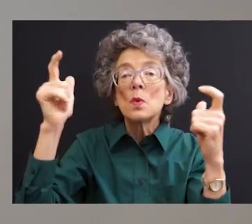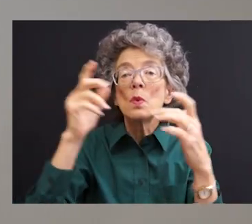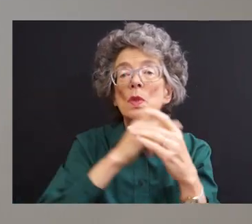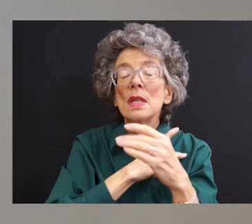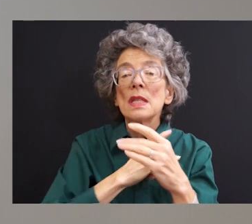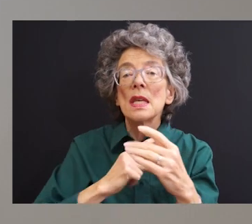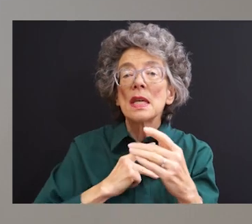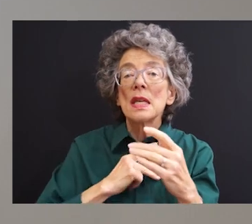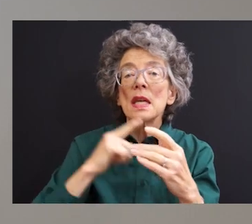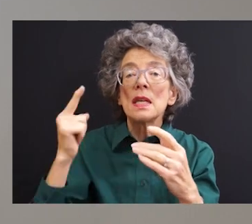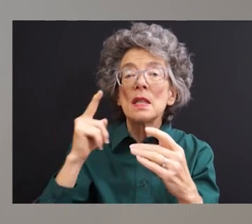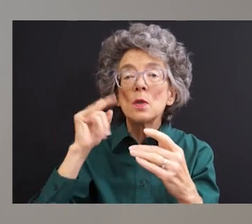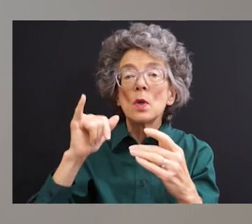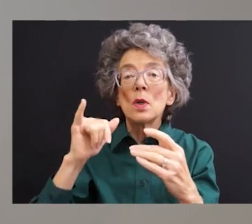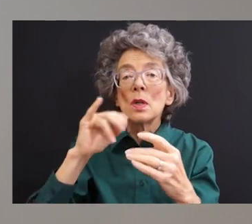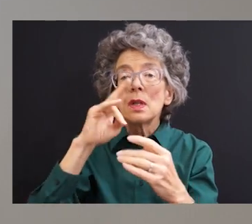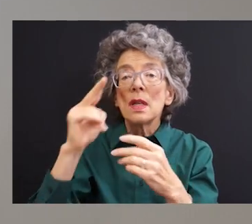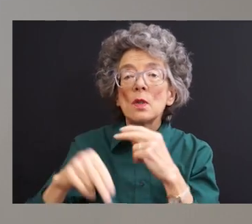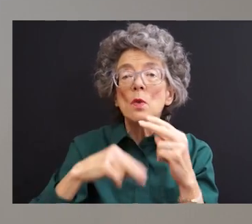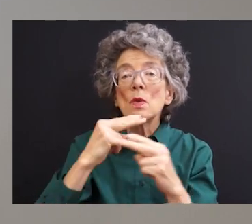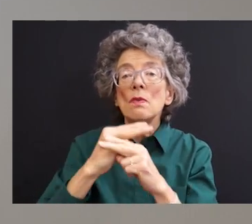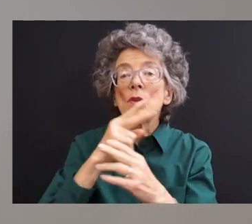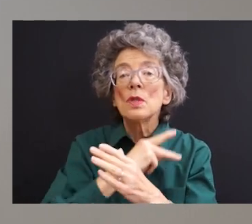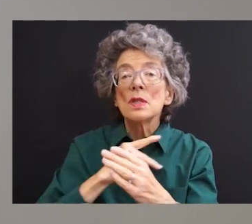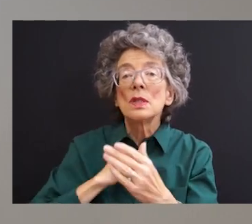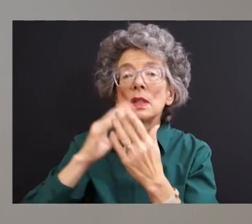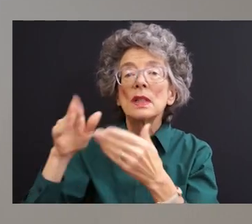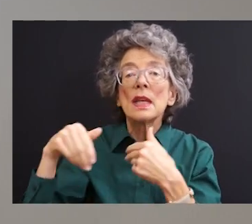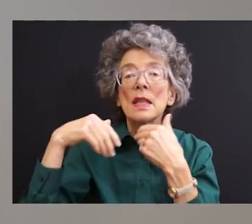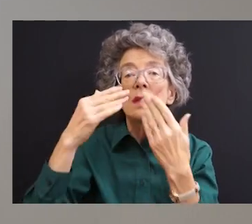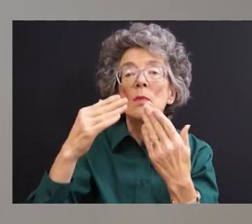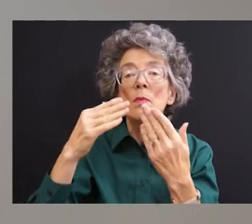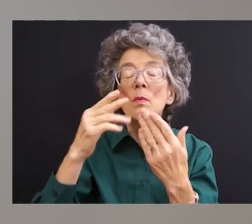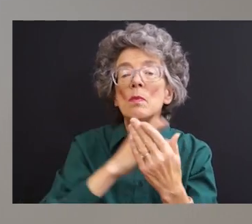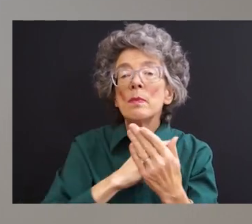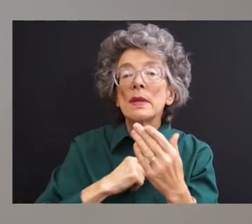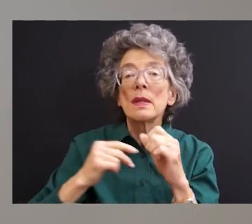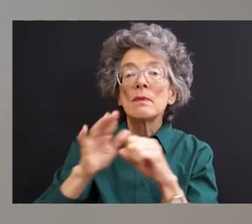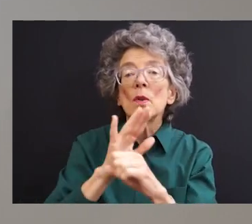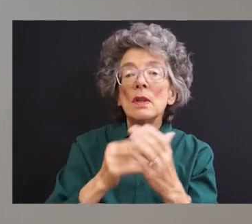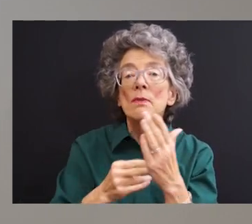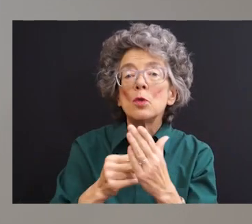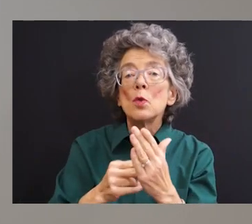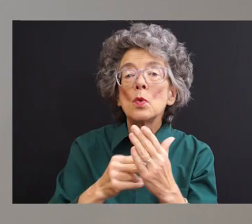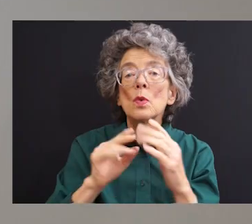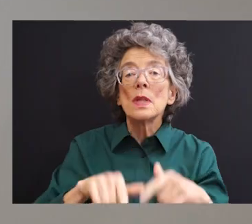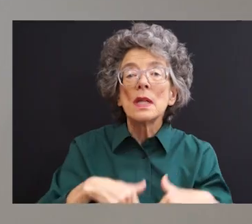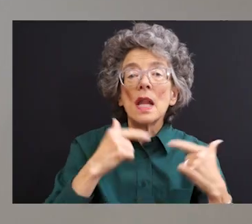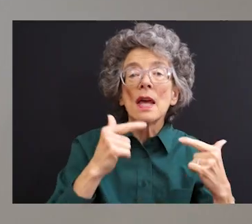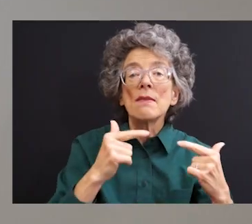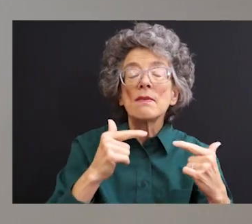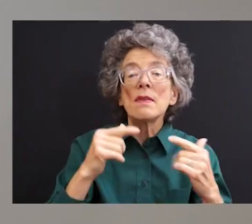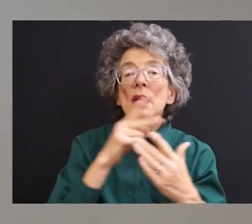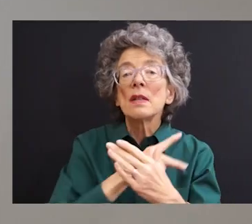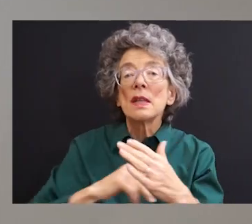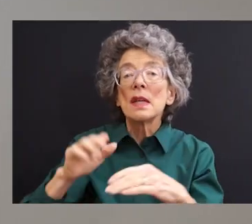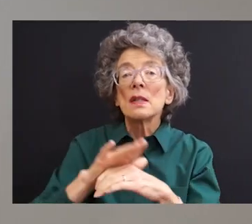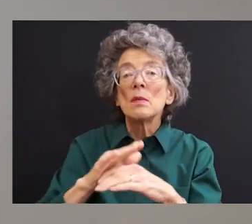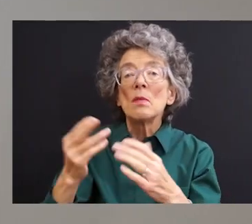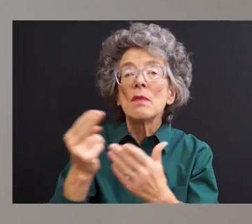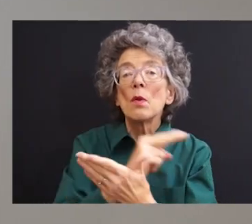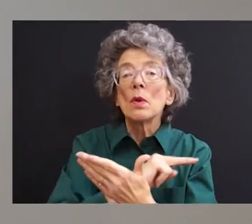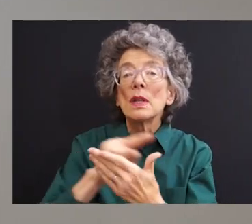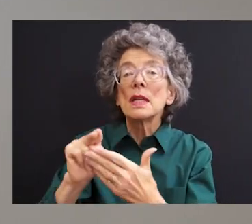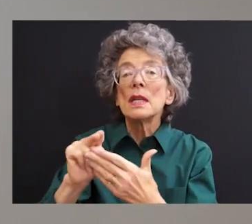majesty an eternal and universal kingdom, a kingdom of truth and life, a kingdom of